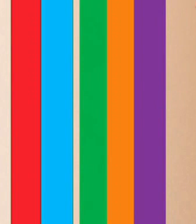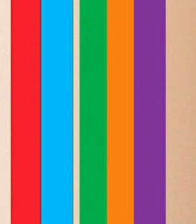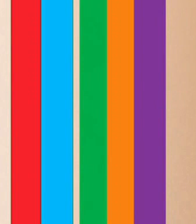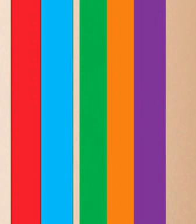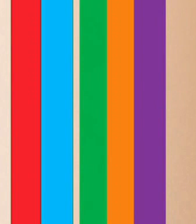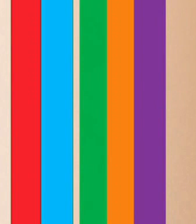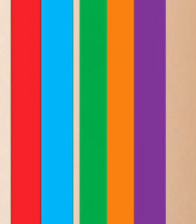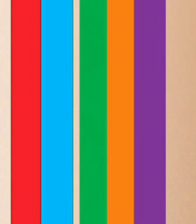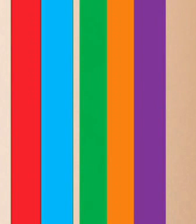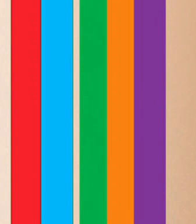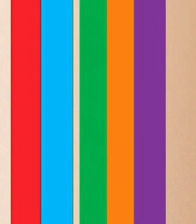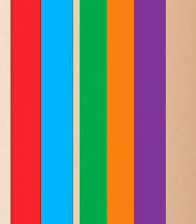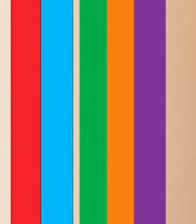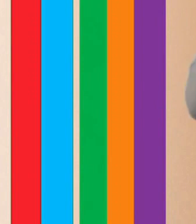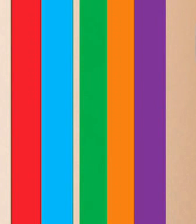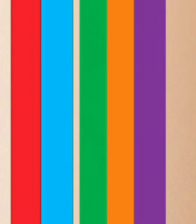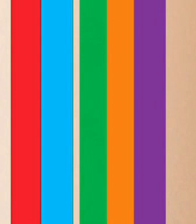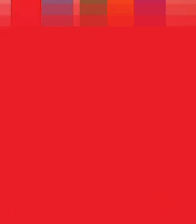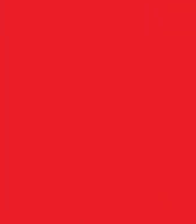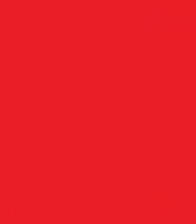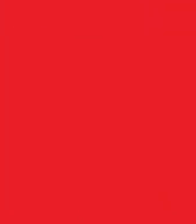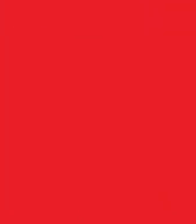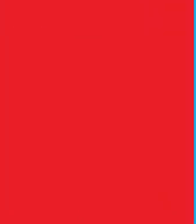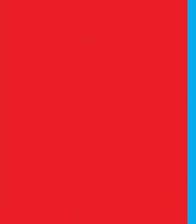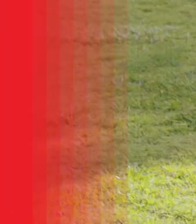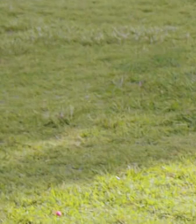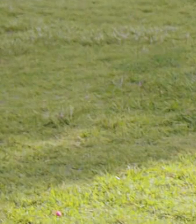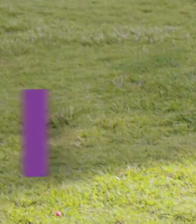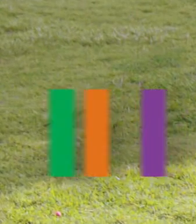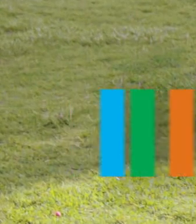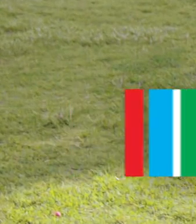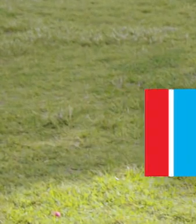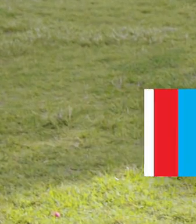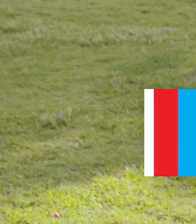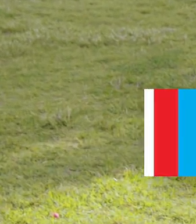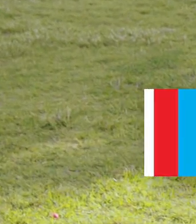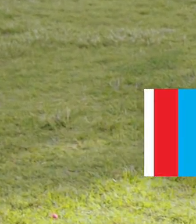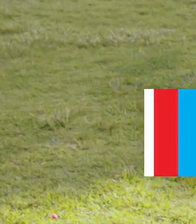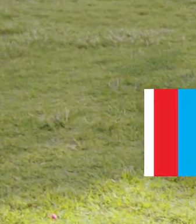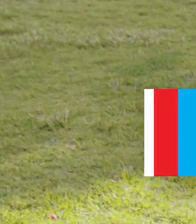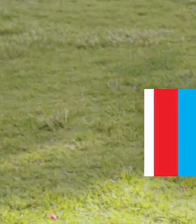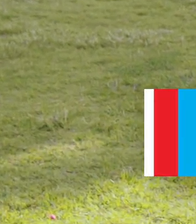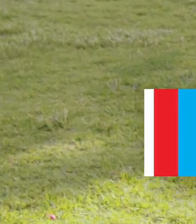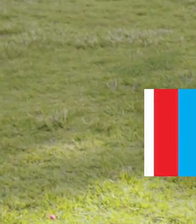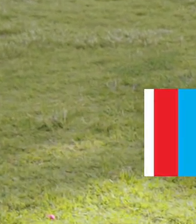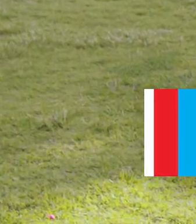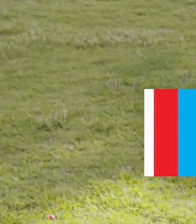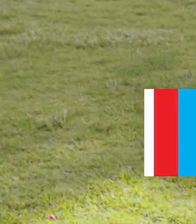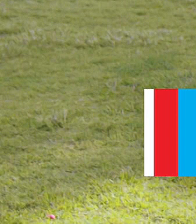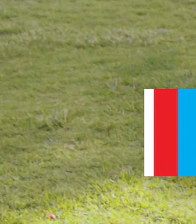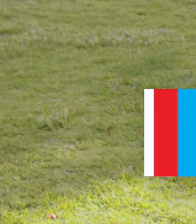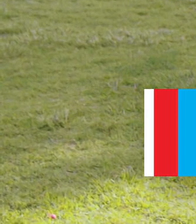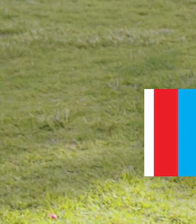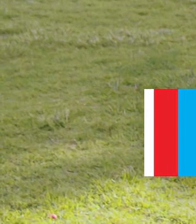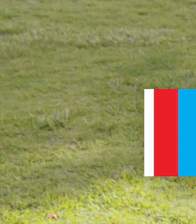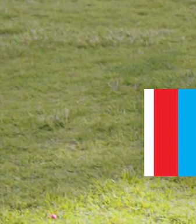keep the middle primary kids company for their lessons. Bye now. Hi, I'm Lauren. Hi, I'm Maddie and I'm in grade 5. Maddie,